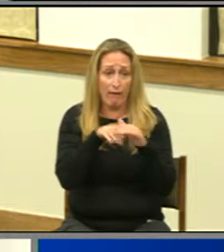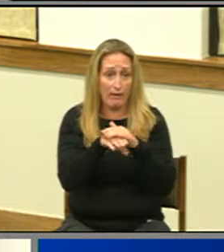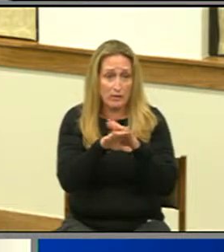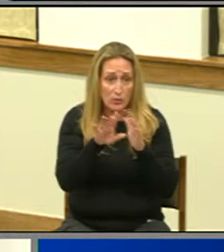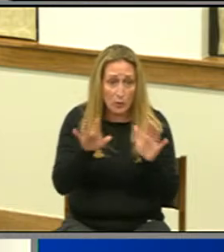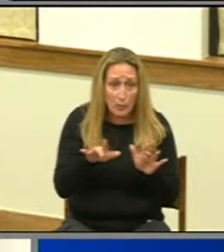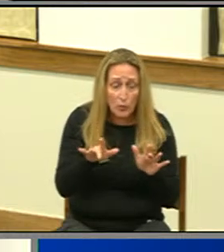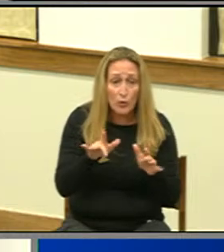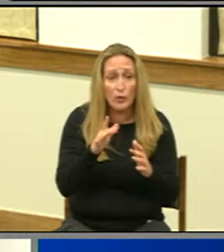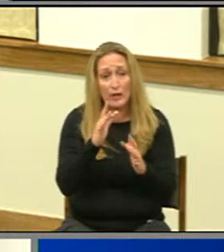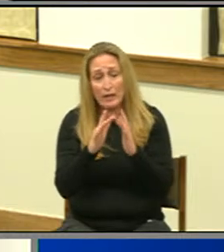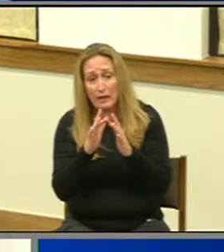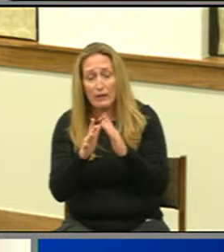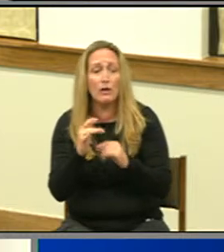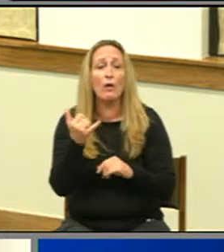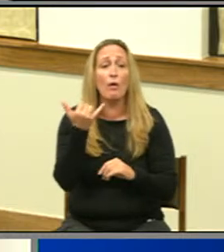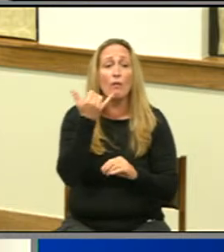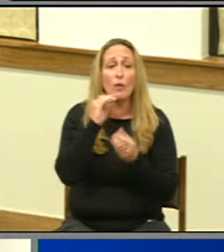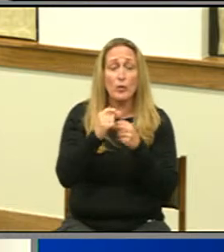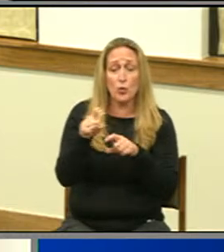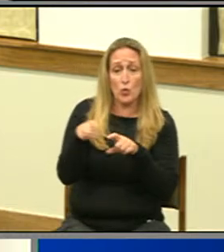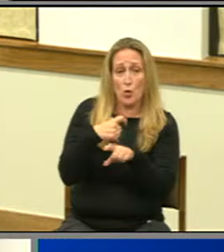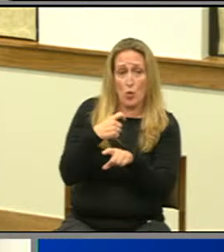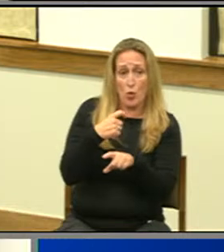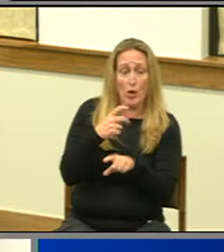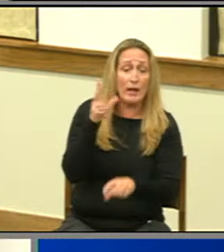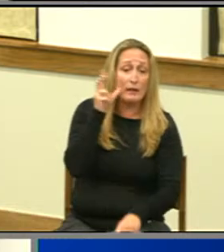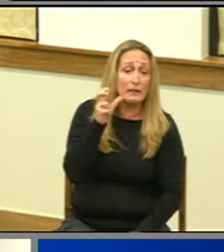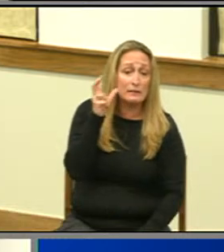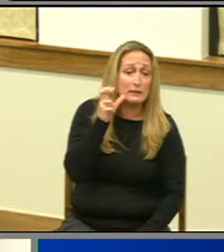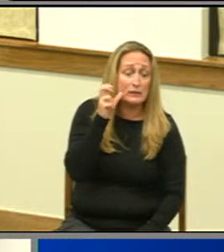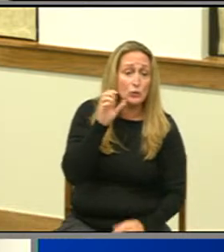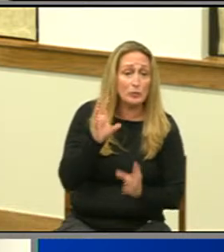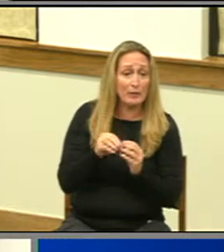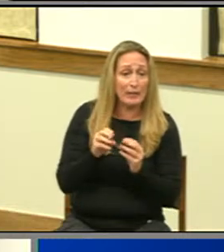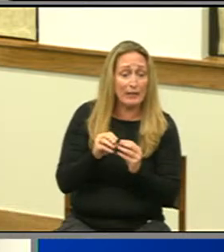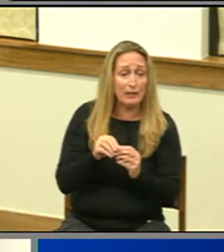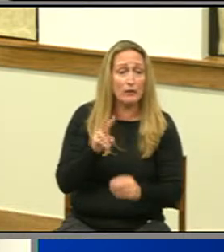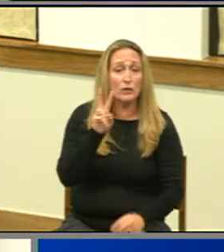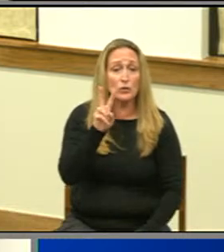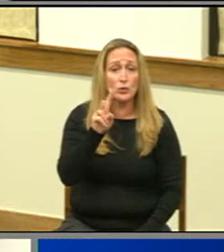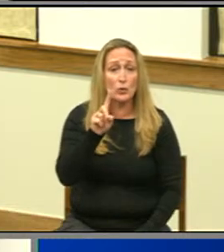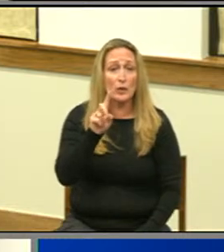on the internet, the phone number to call in and listen to the meeting is